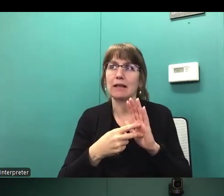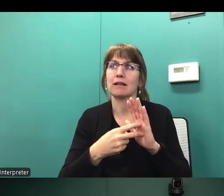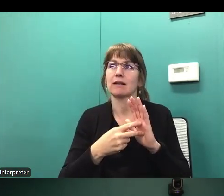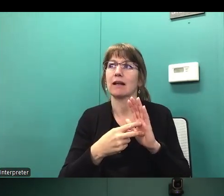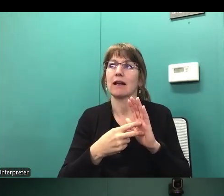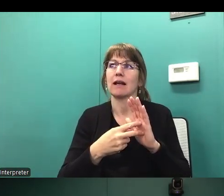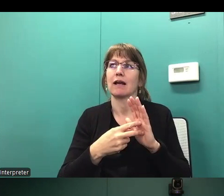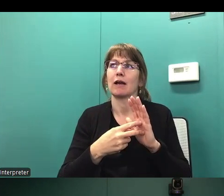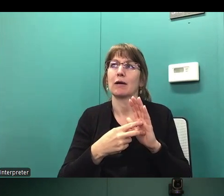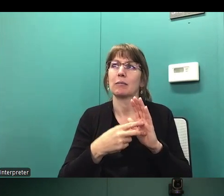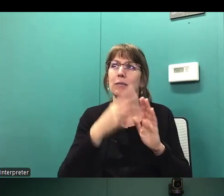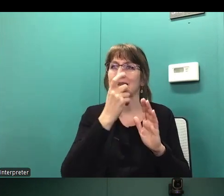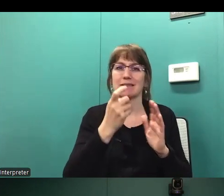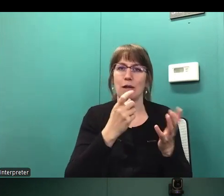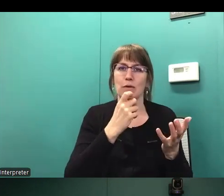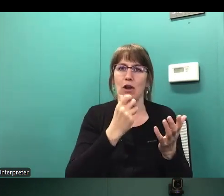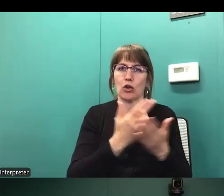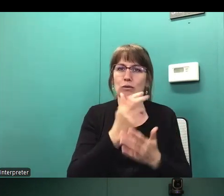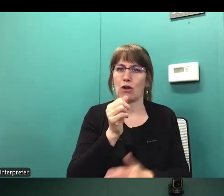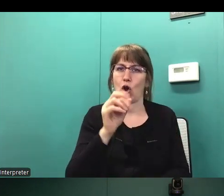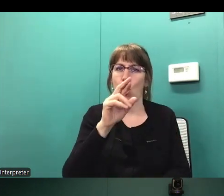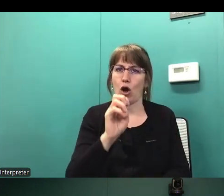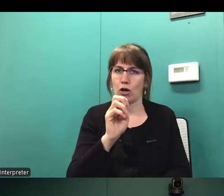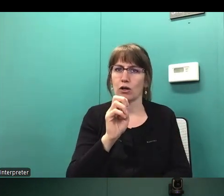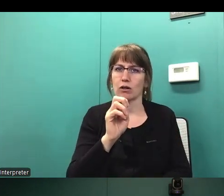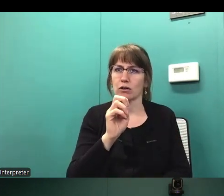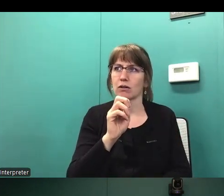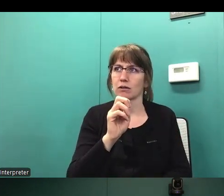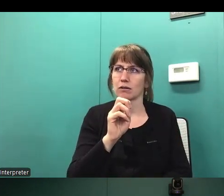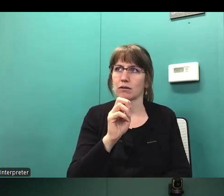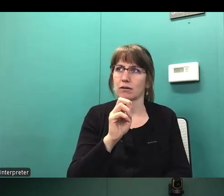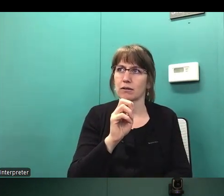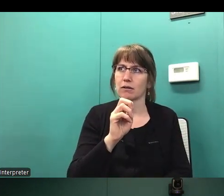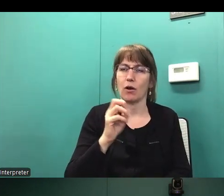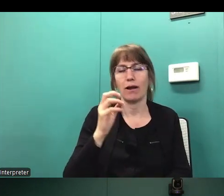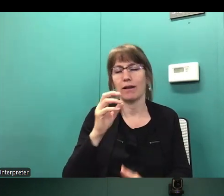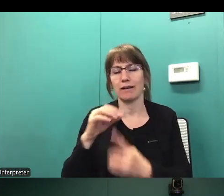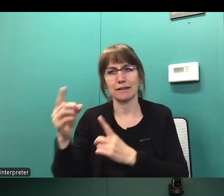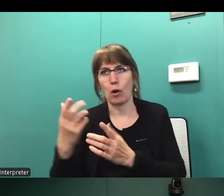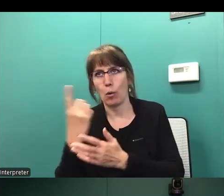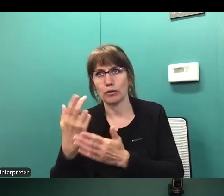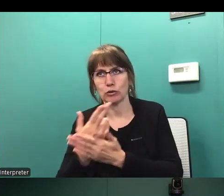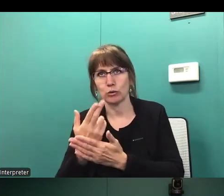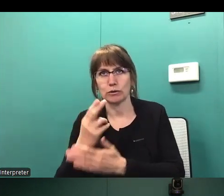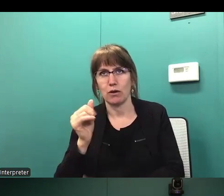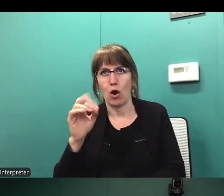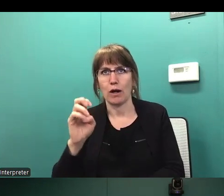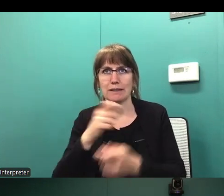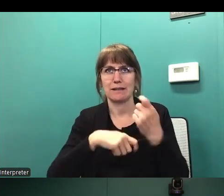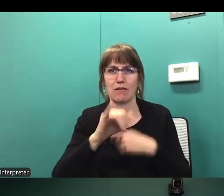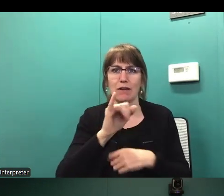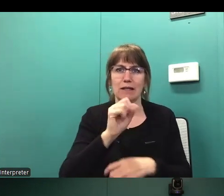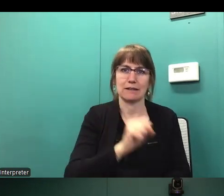use are unless they always use are and not is. But, so that to me still gives me information. Yes. So they're using the